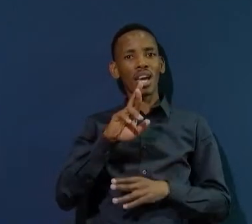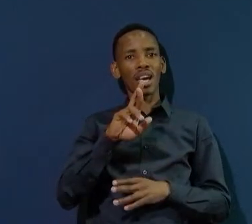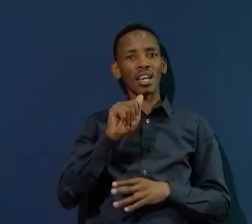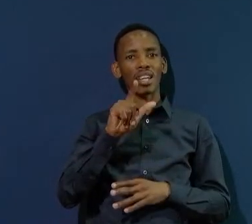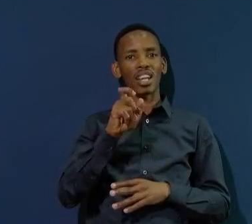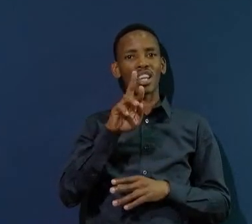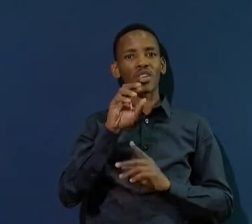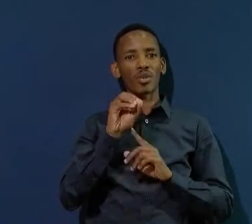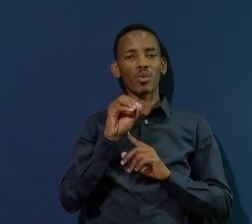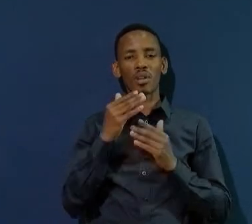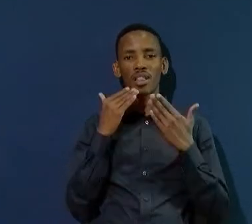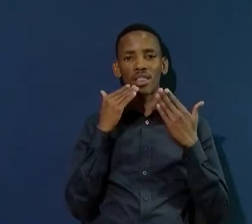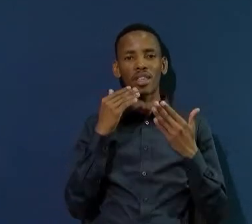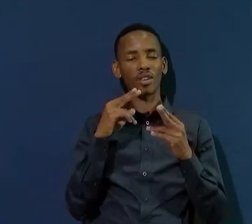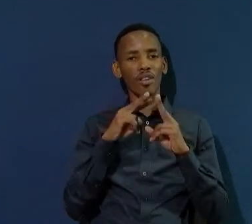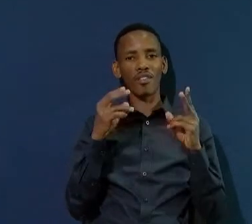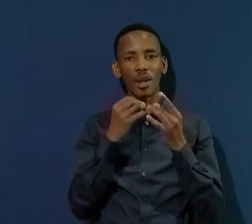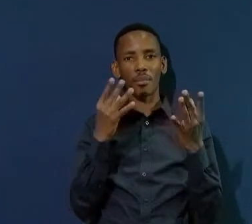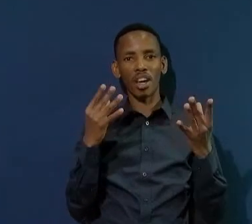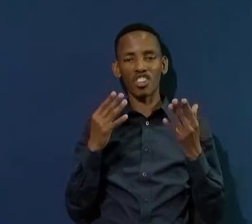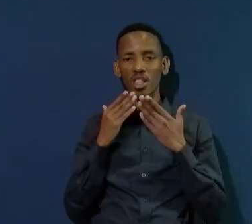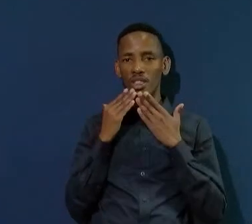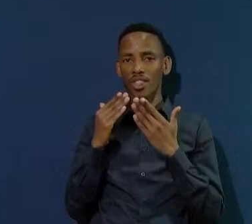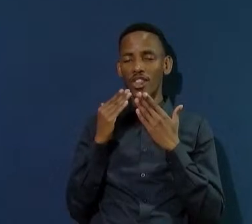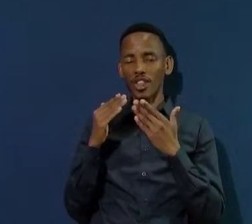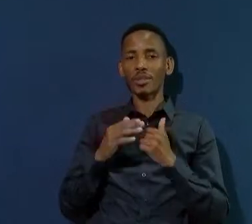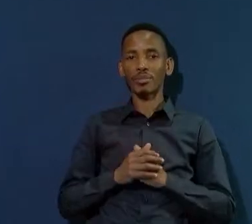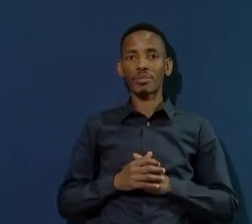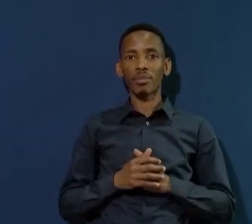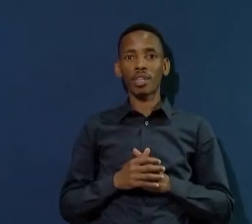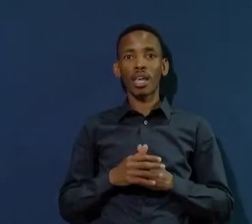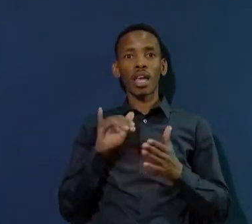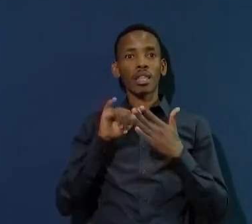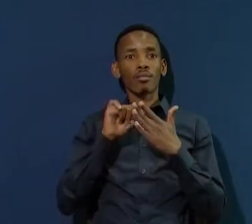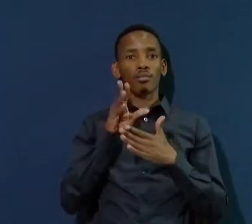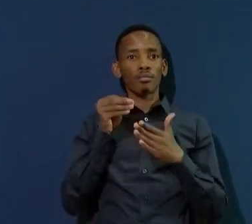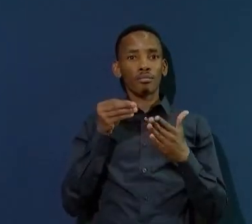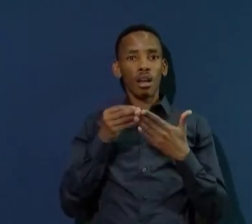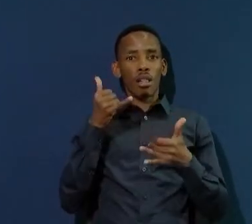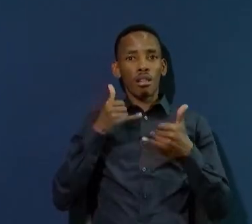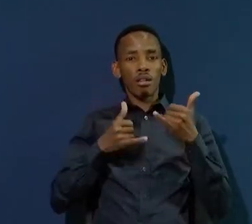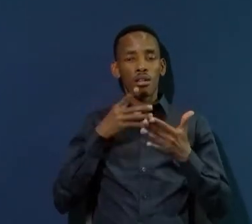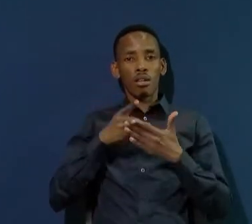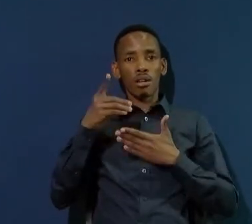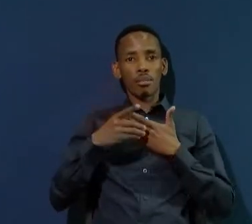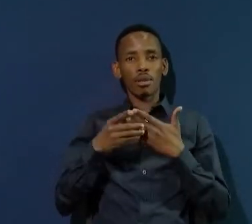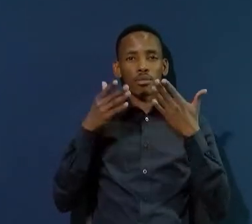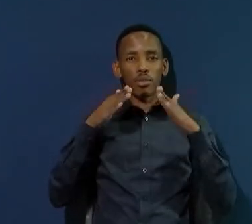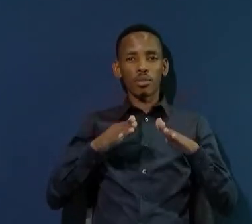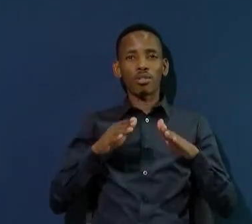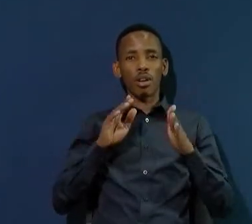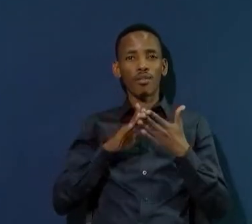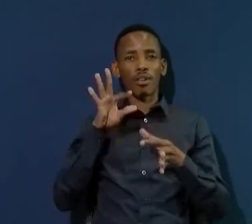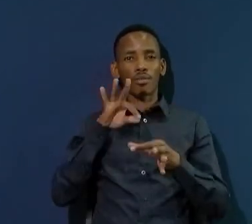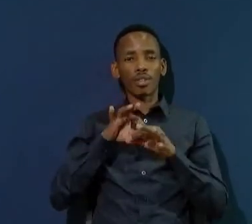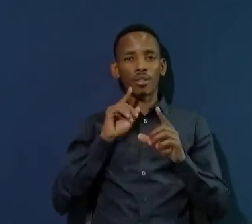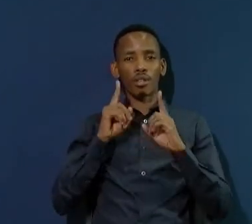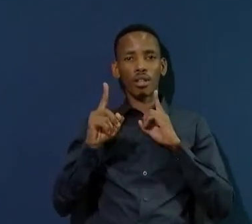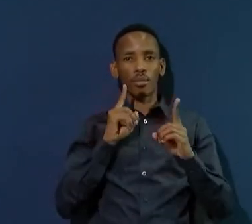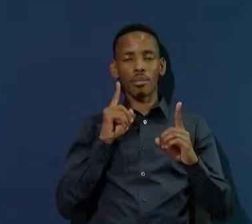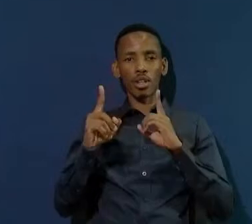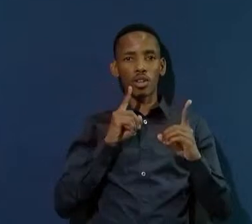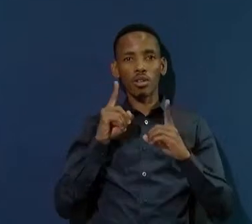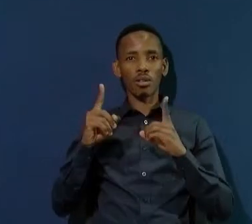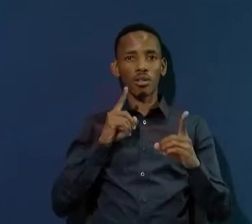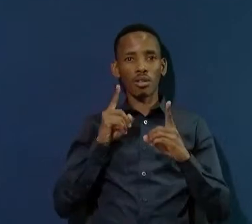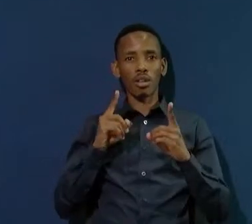ke go leboge me. Thank you so much. Right. So that's how we come to the end of today's installment of Motlhophi BUA Voter Speak, brought